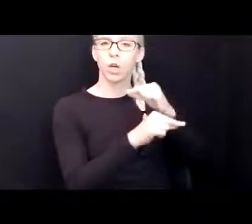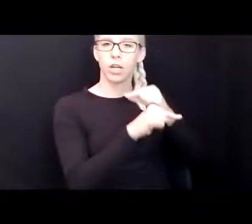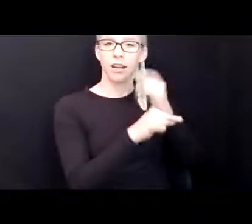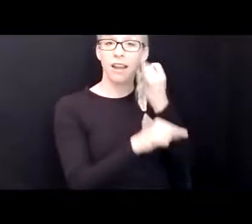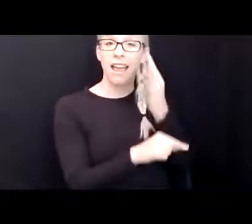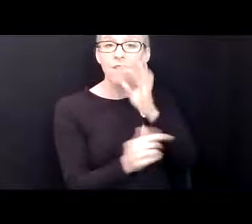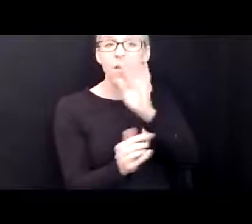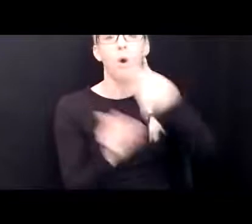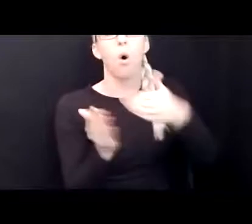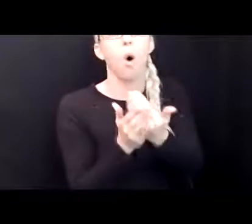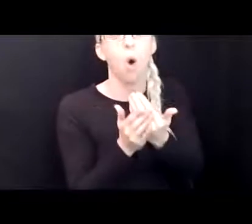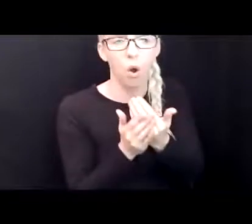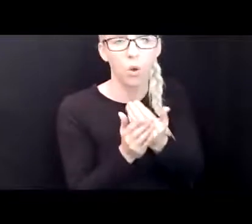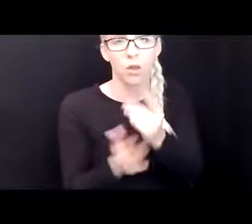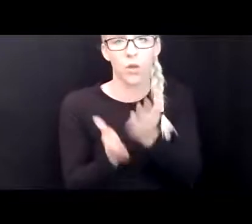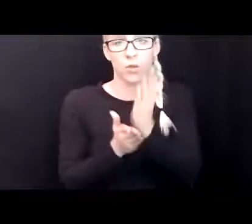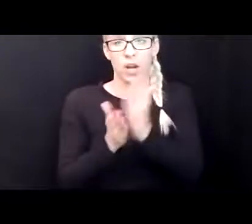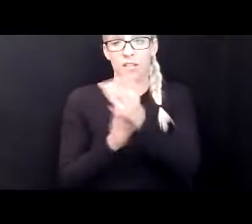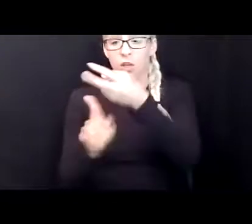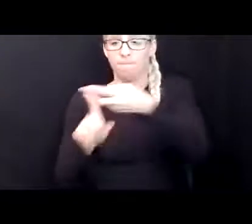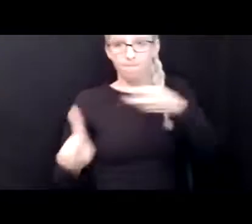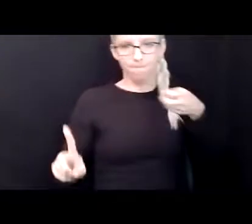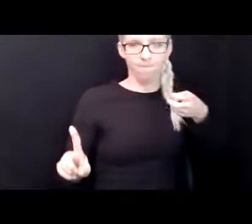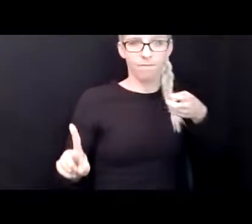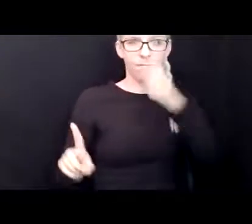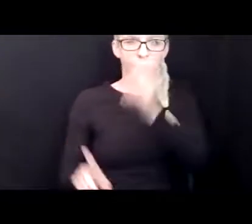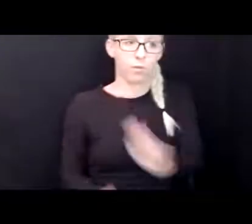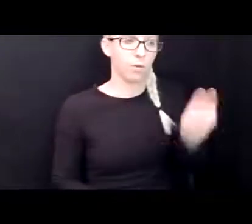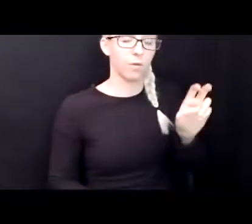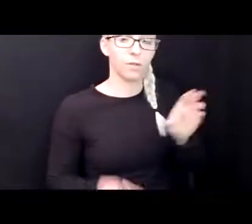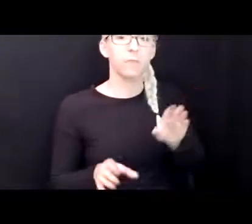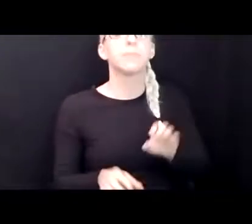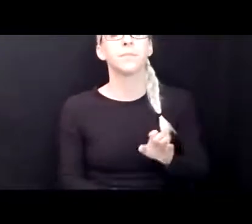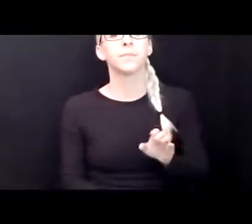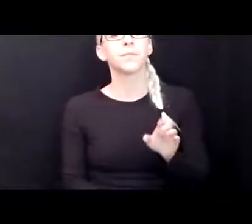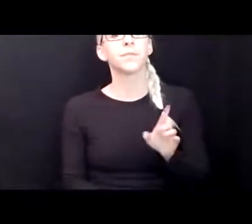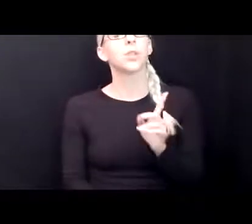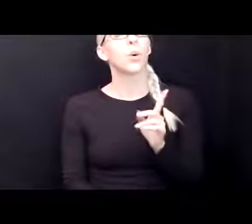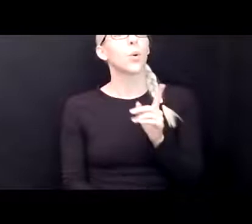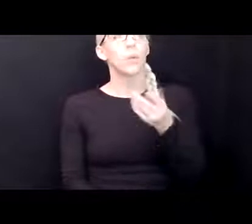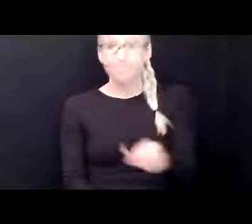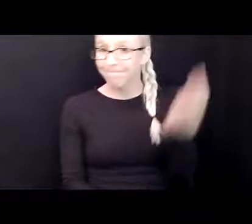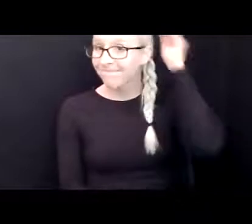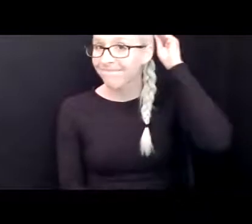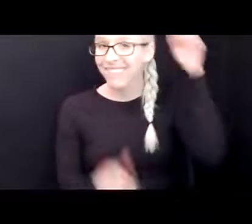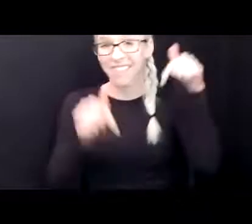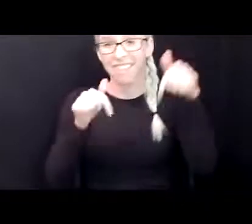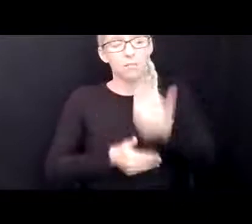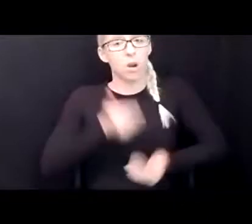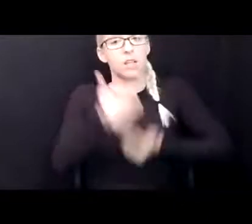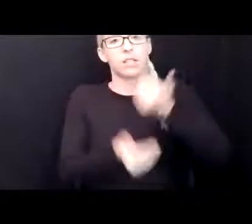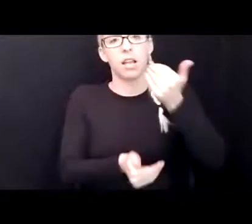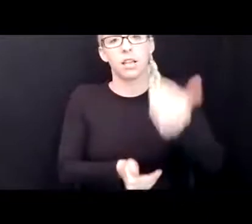removed in the incapacity process. So that's something to keep in mind, that this is a very invasive process.